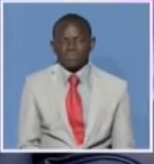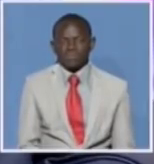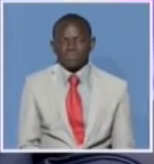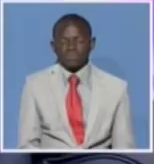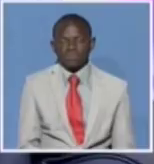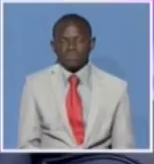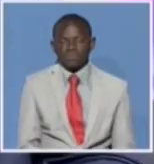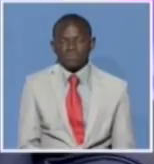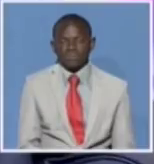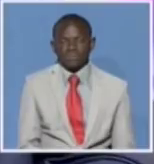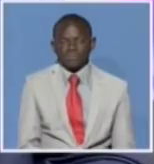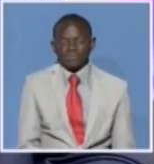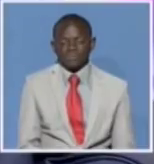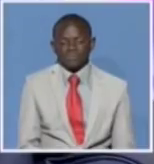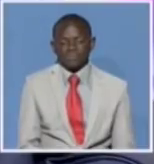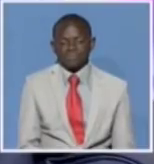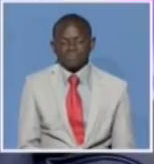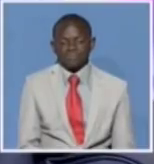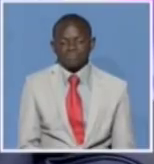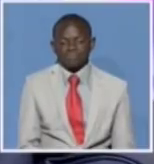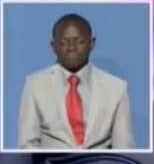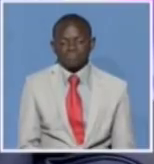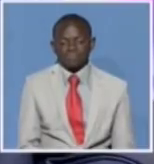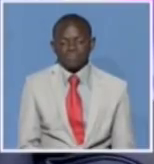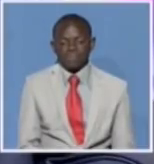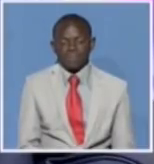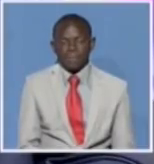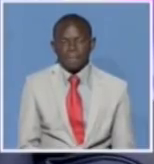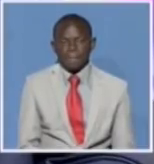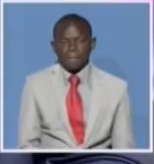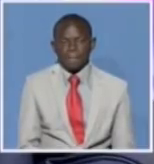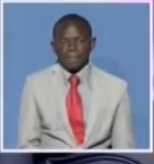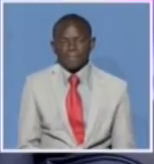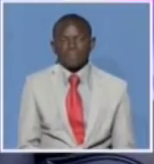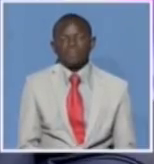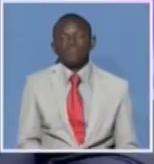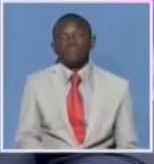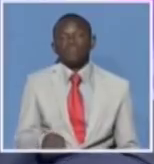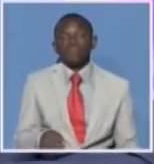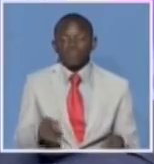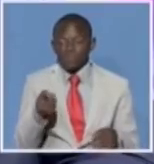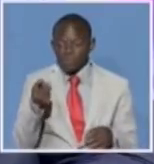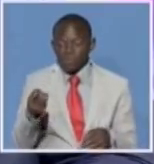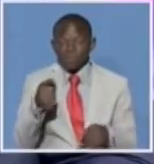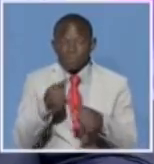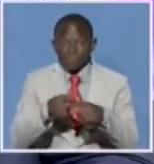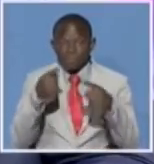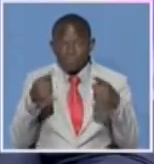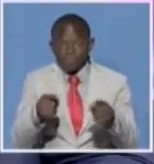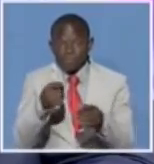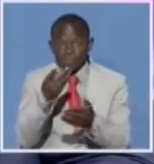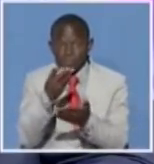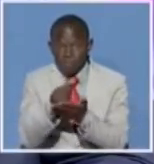entire, system and see exactly what transpired. Of course, when it